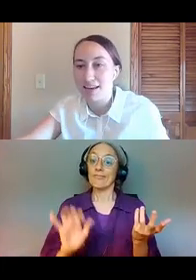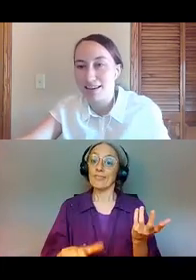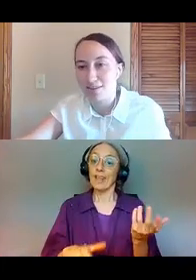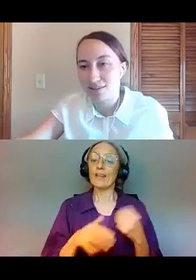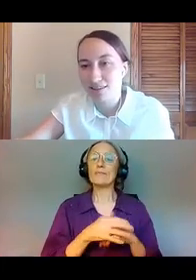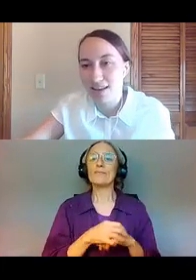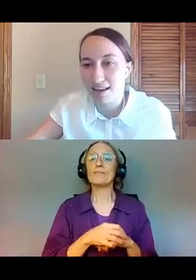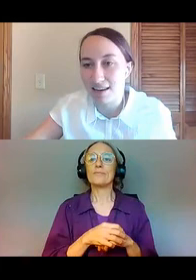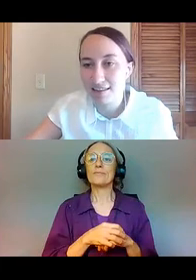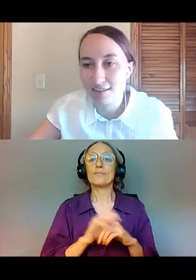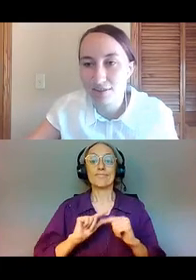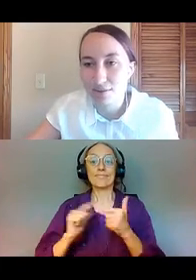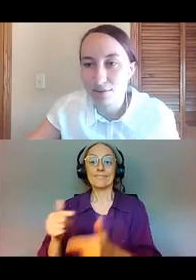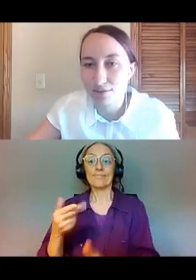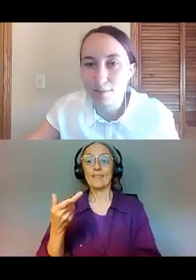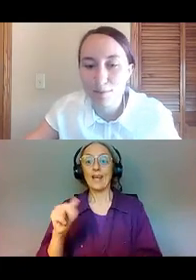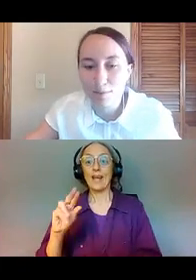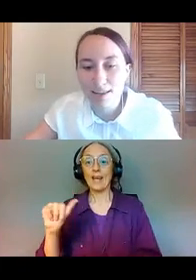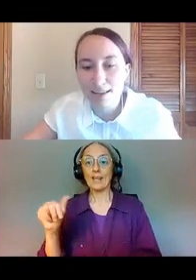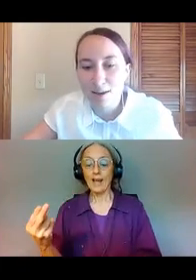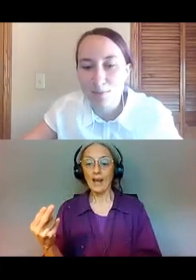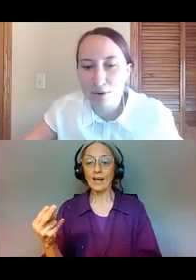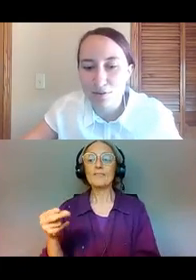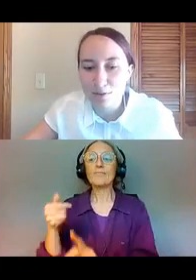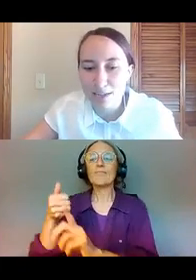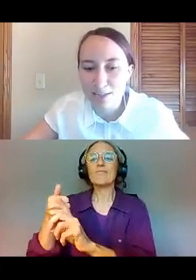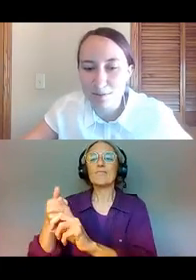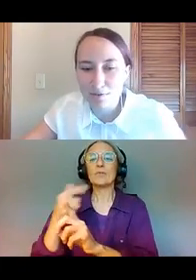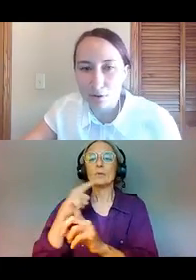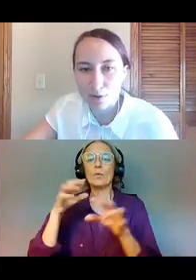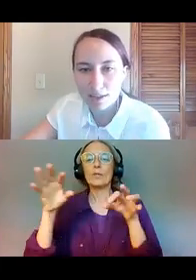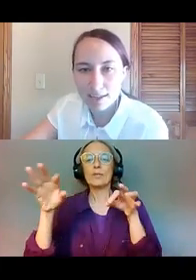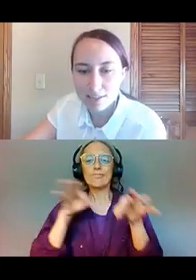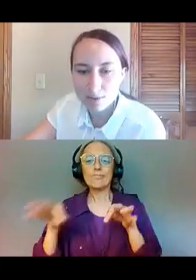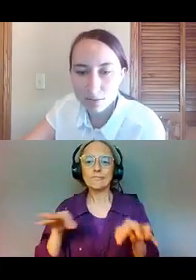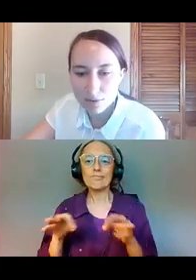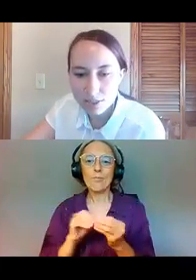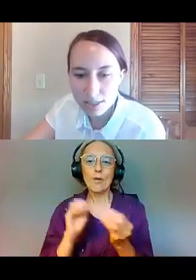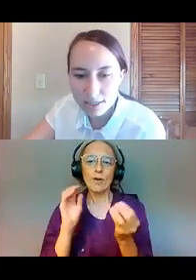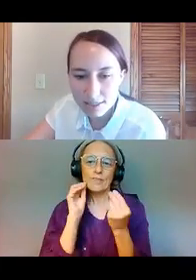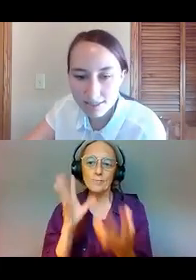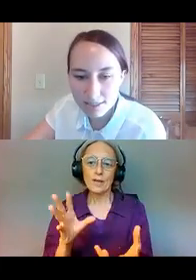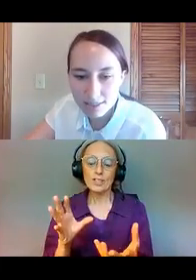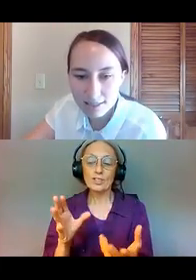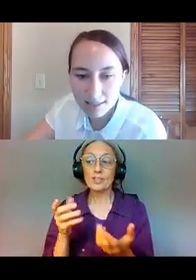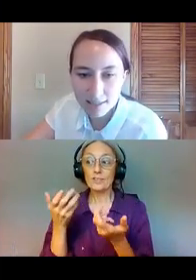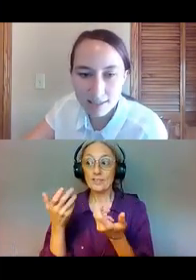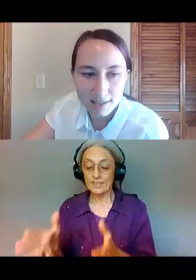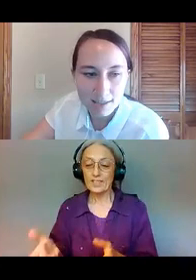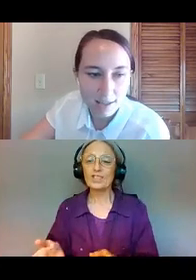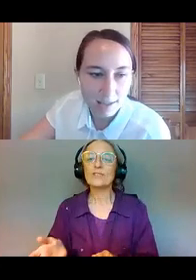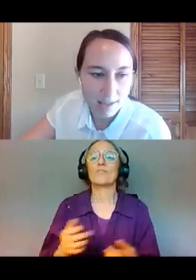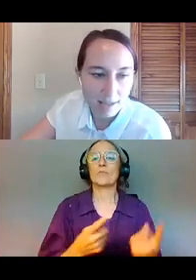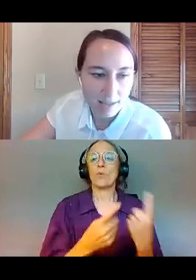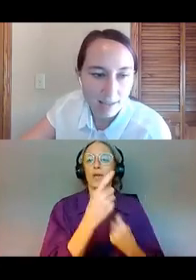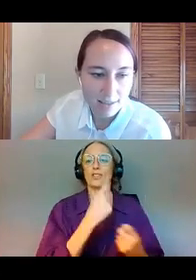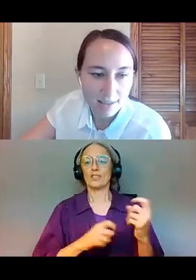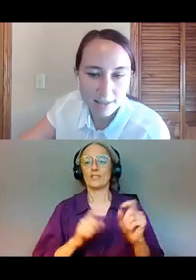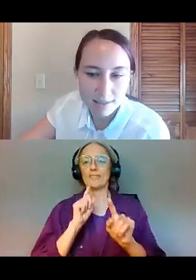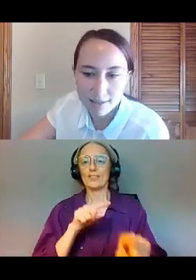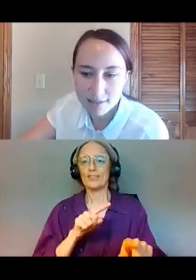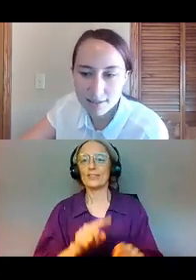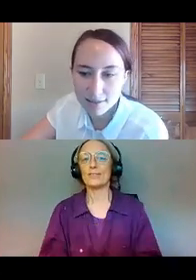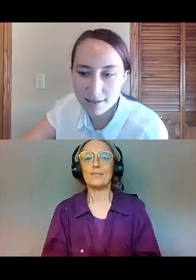I'm going to hand it over to Hannah to run through some more information before we get to our questions. And